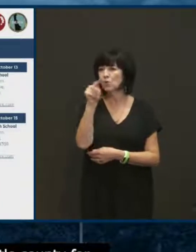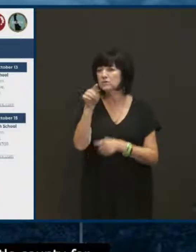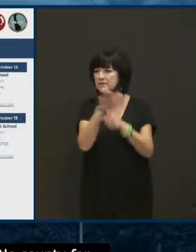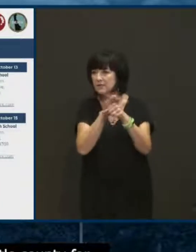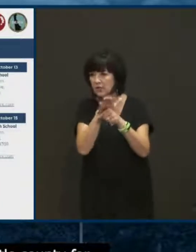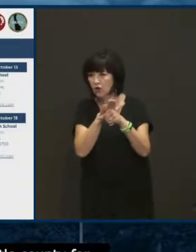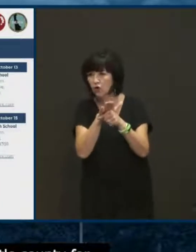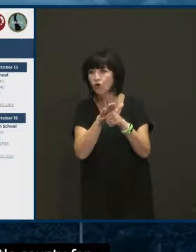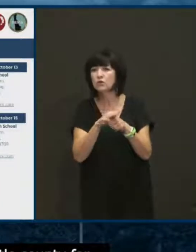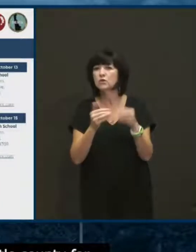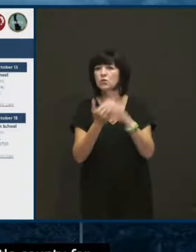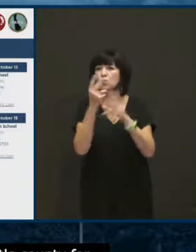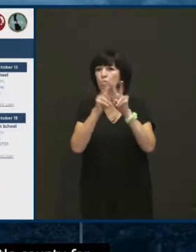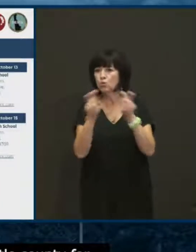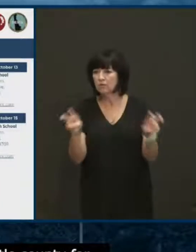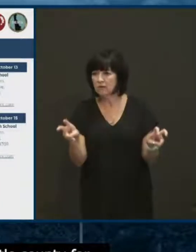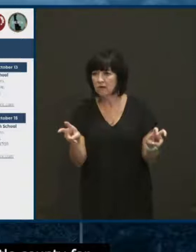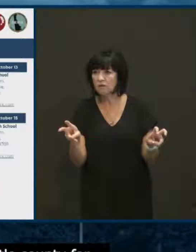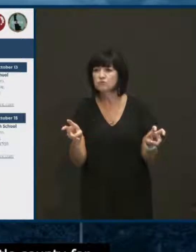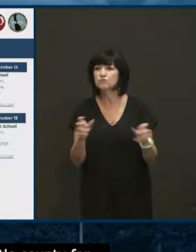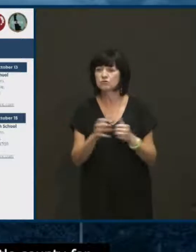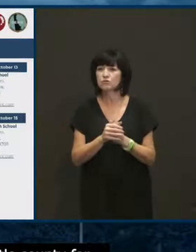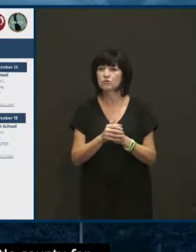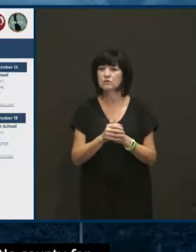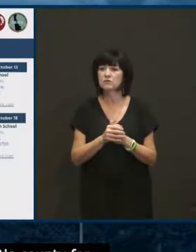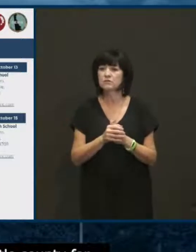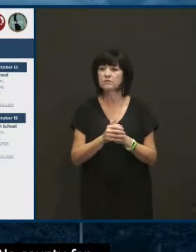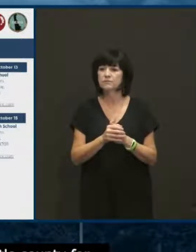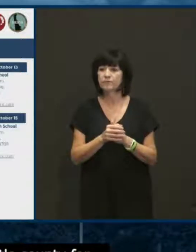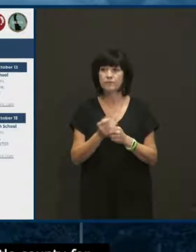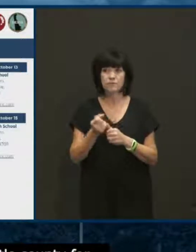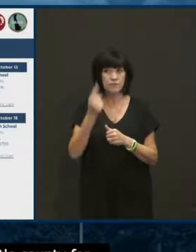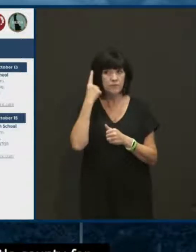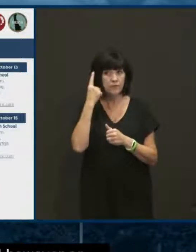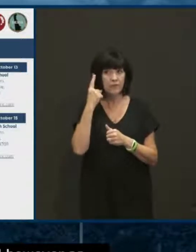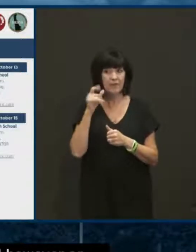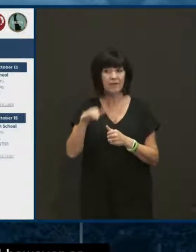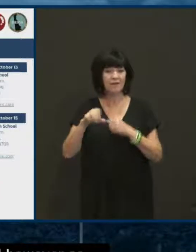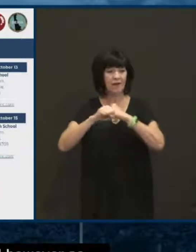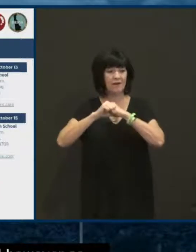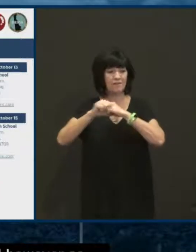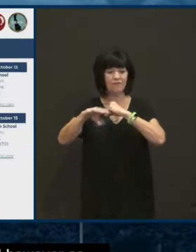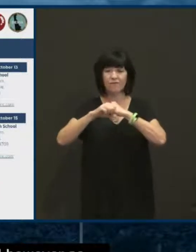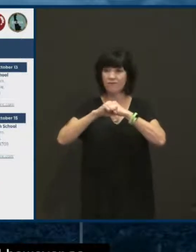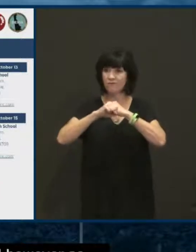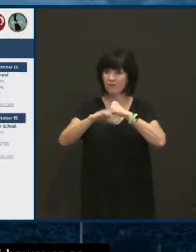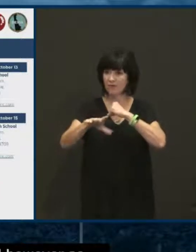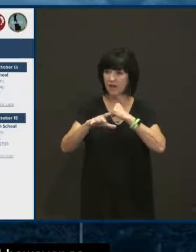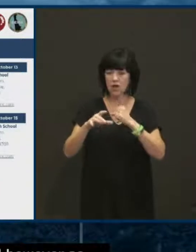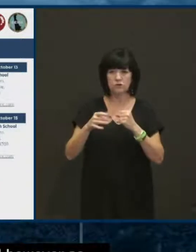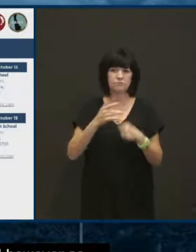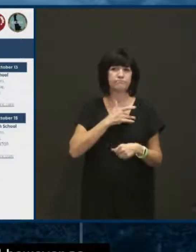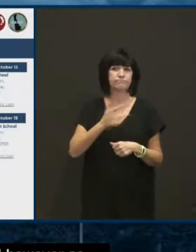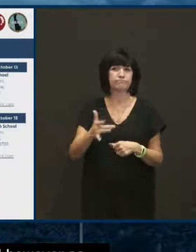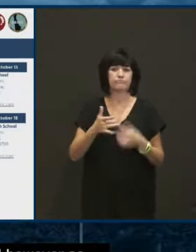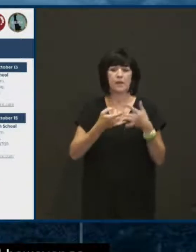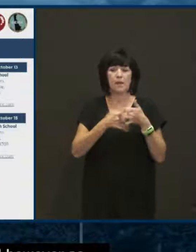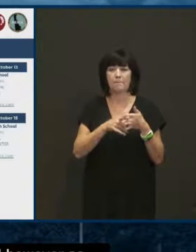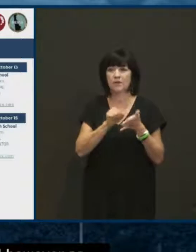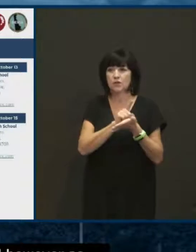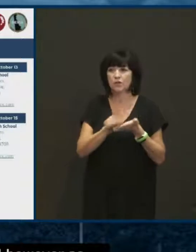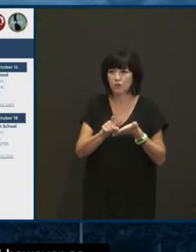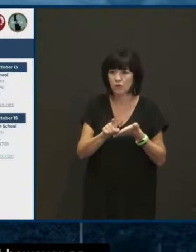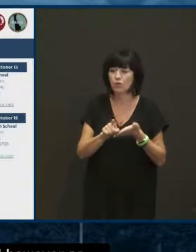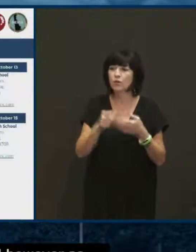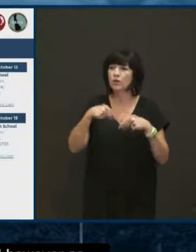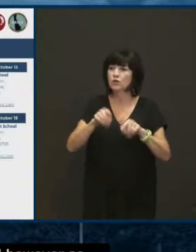the areas. However, as we push out these flyers, usually in the beginning of the week or over the weekend, please